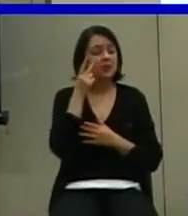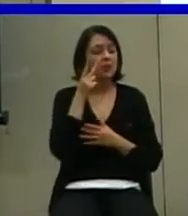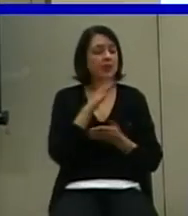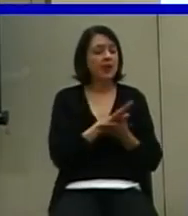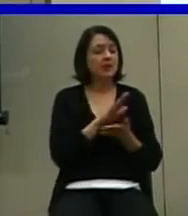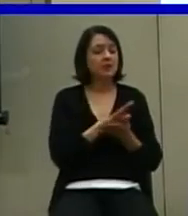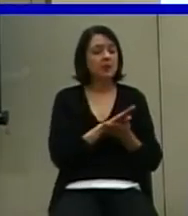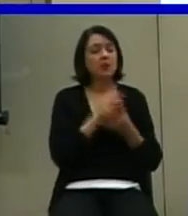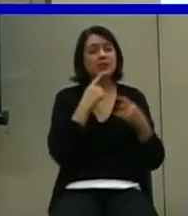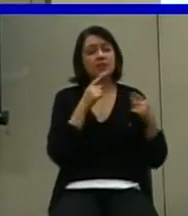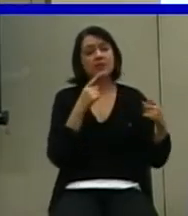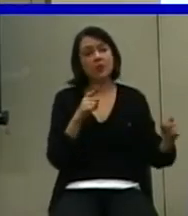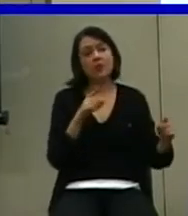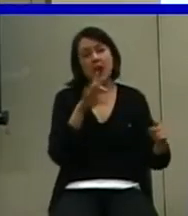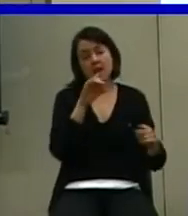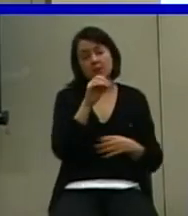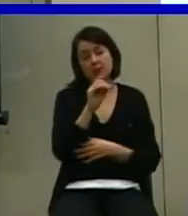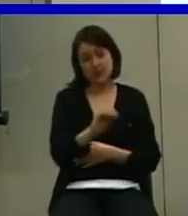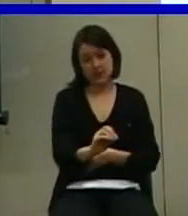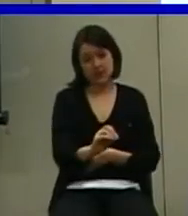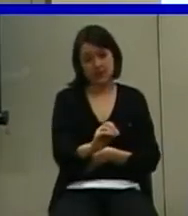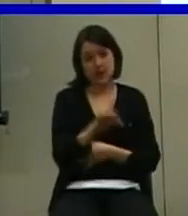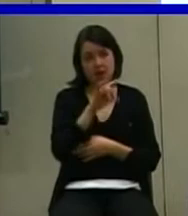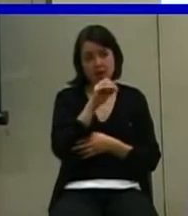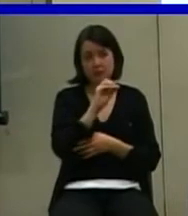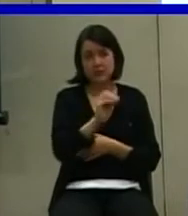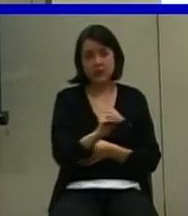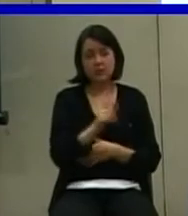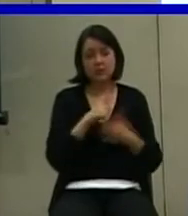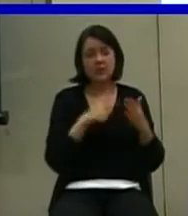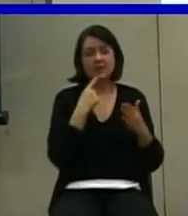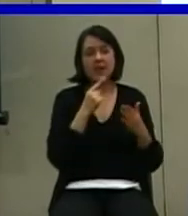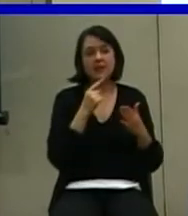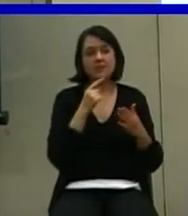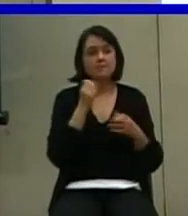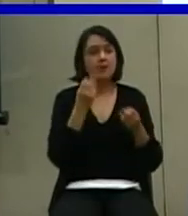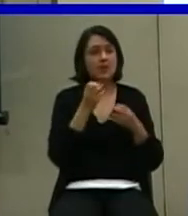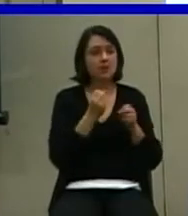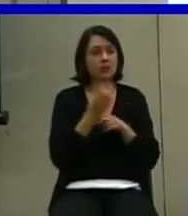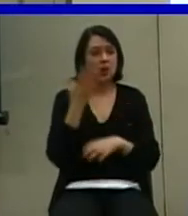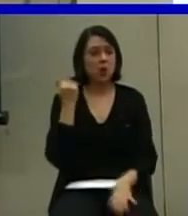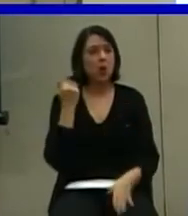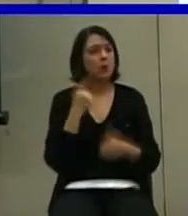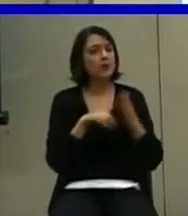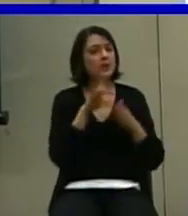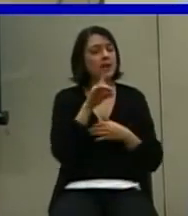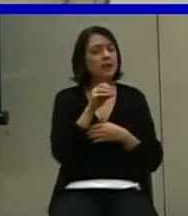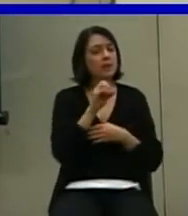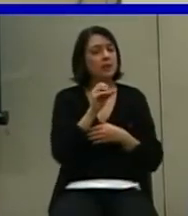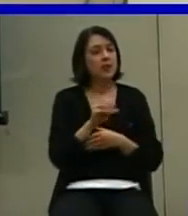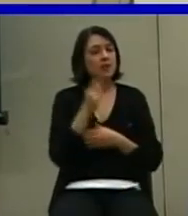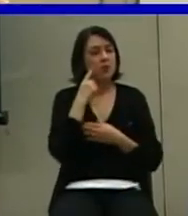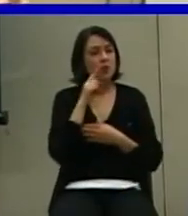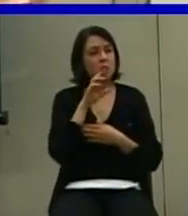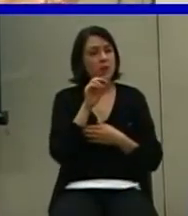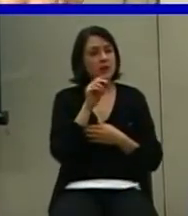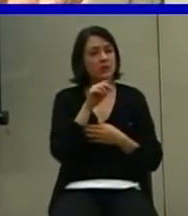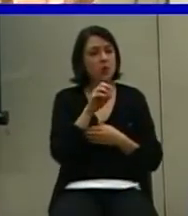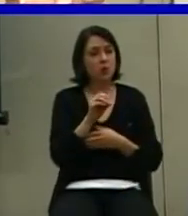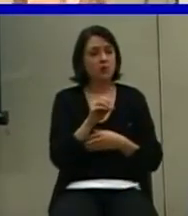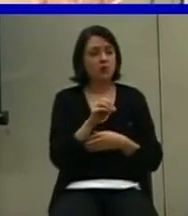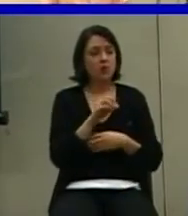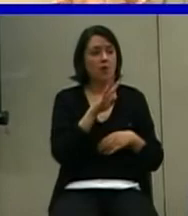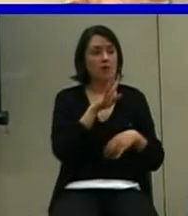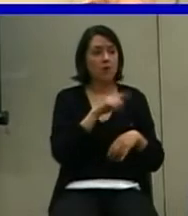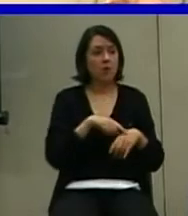academics, are successful at 80%. 80% was what they said years ago. And what is 80% in terms of a ratio? 4 to